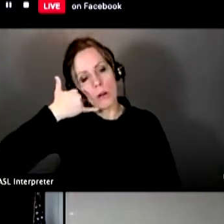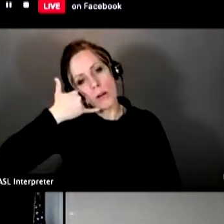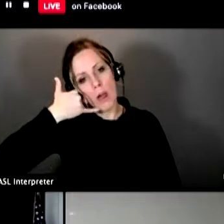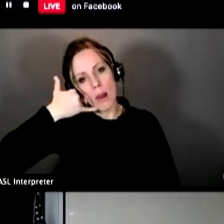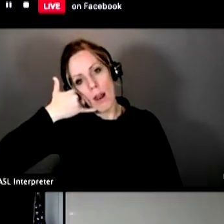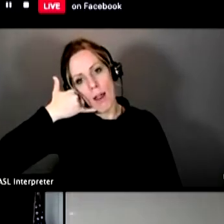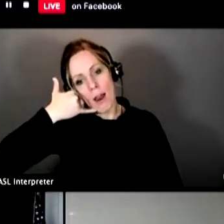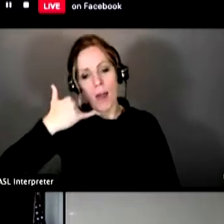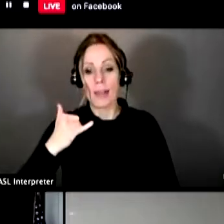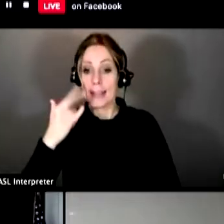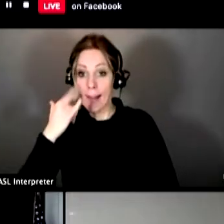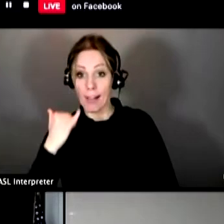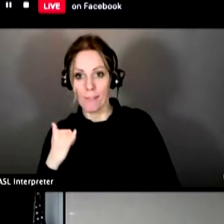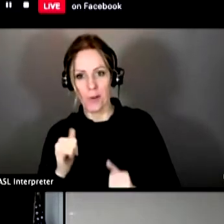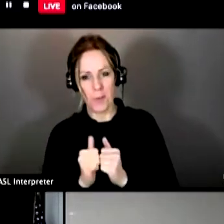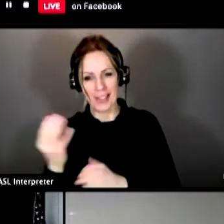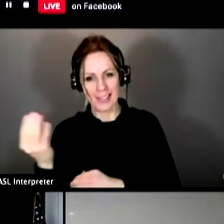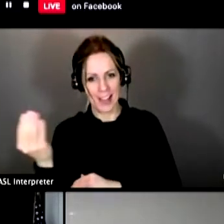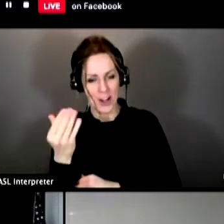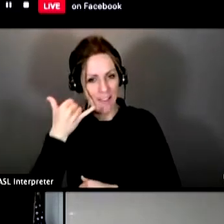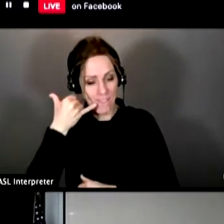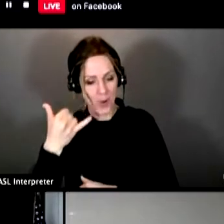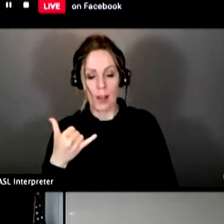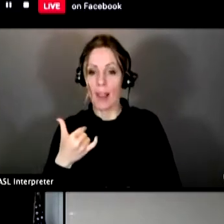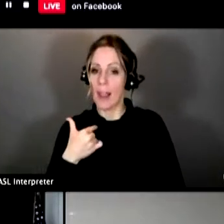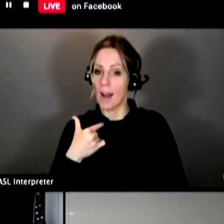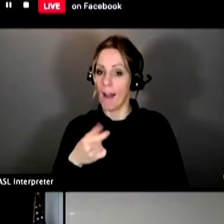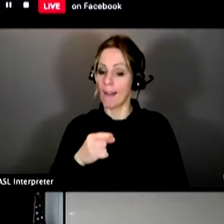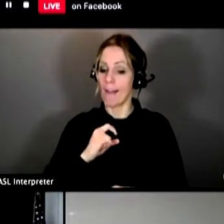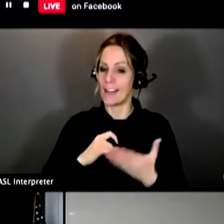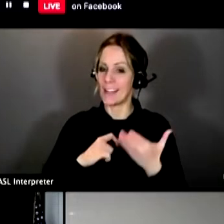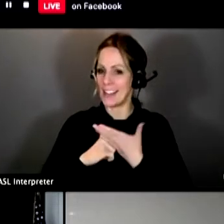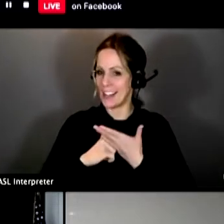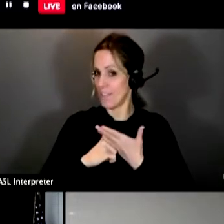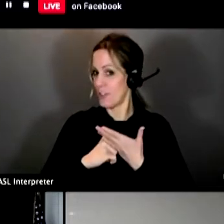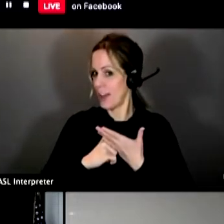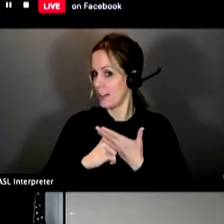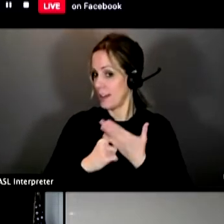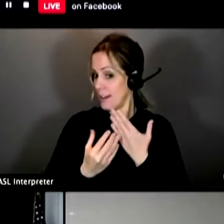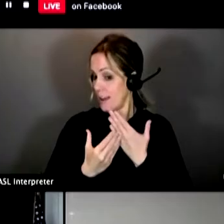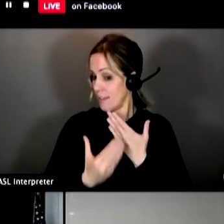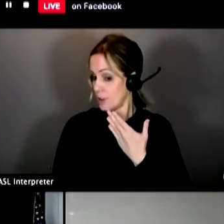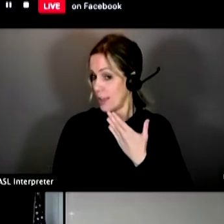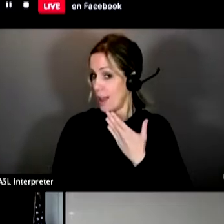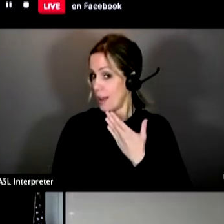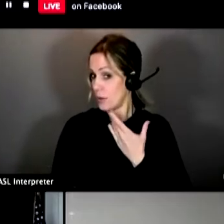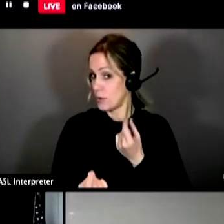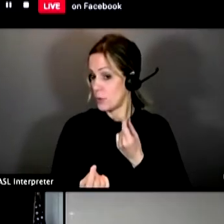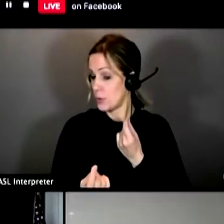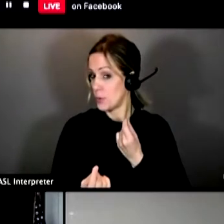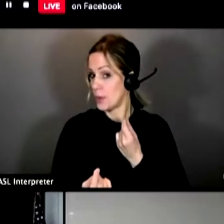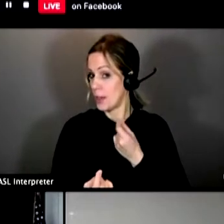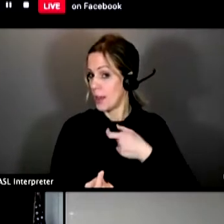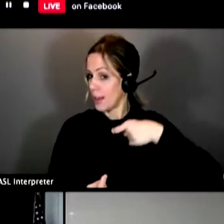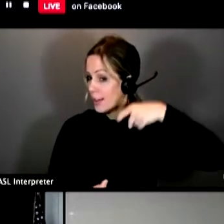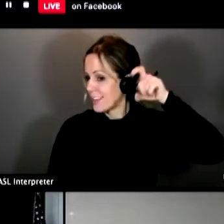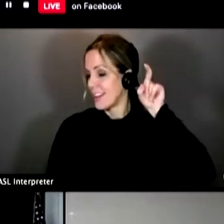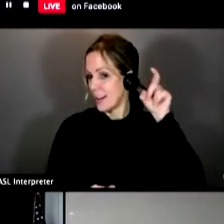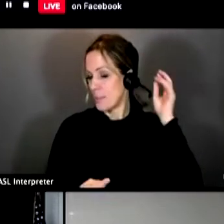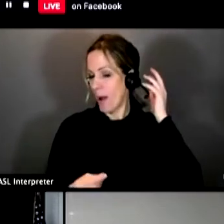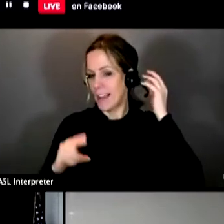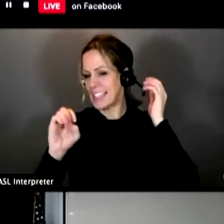our cell phones. And I got a ticket for that. And understood. After that, I got an earpiece. And anyway, so you understand. Anyway. We're gonna